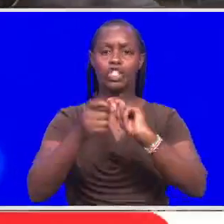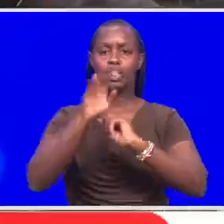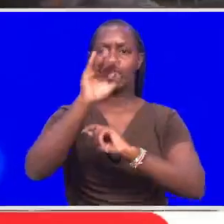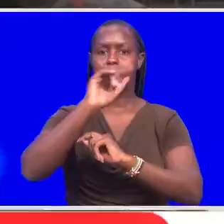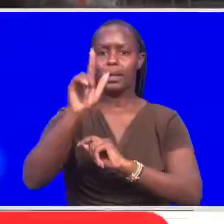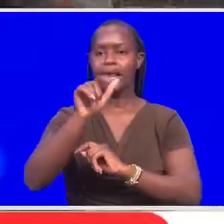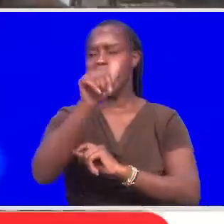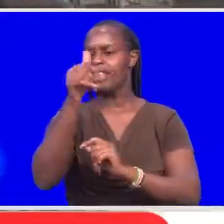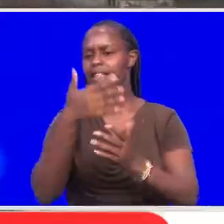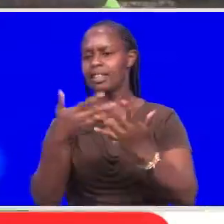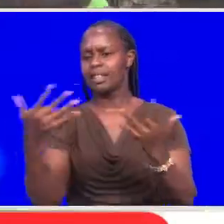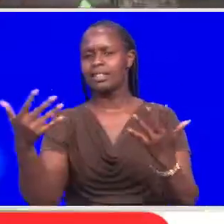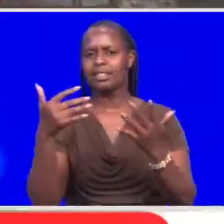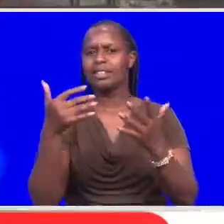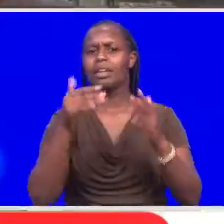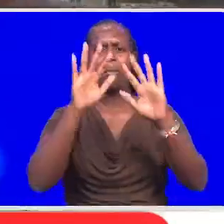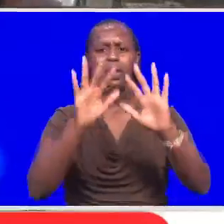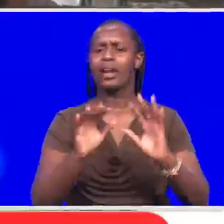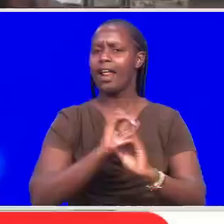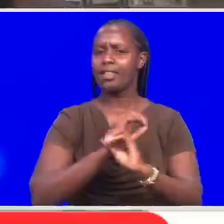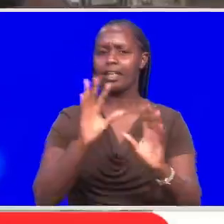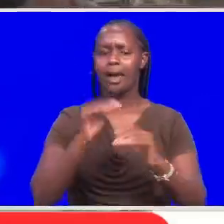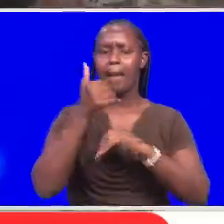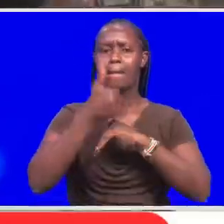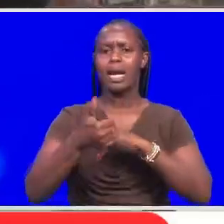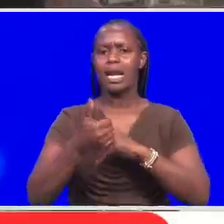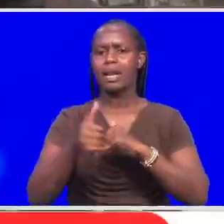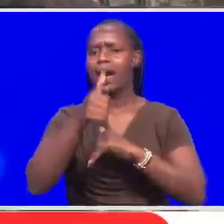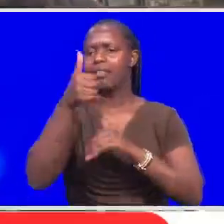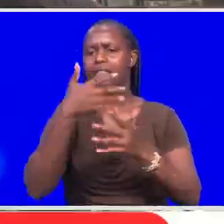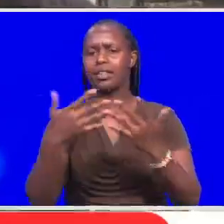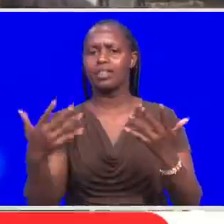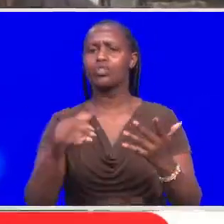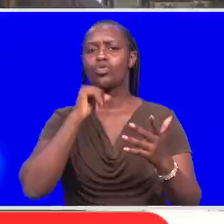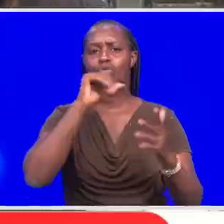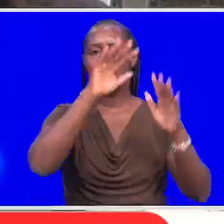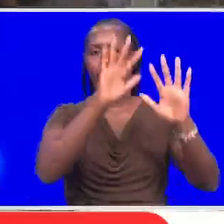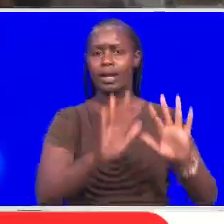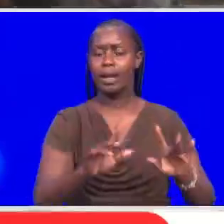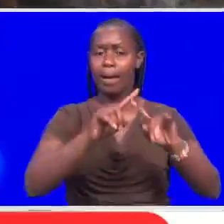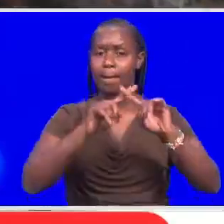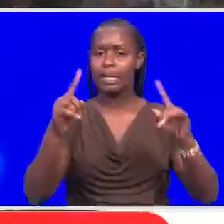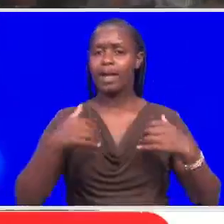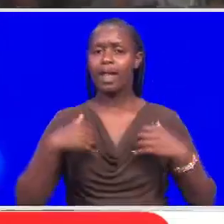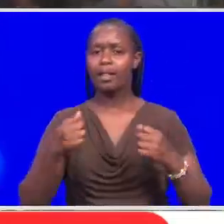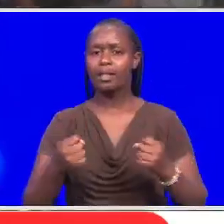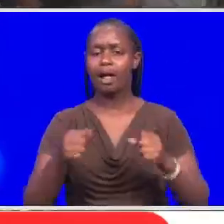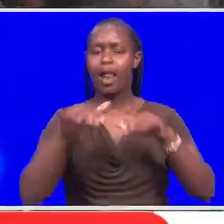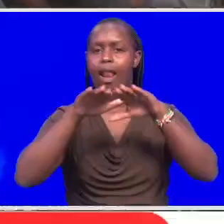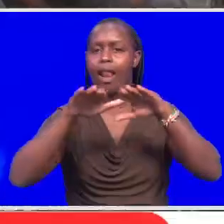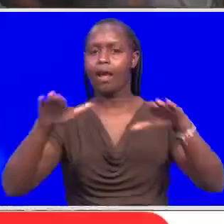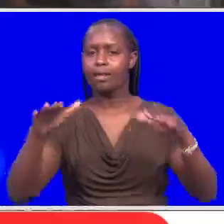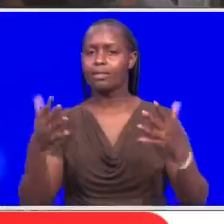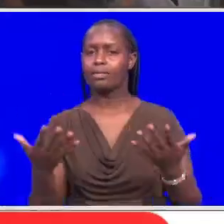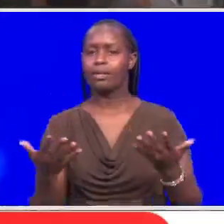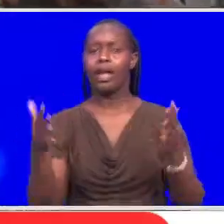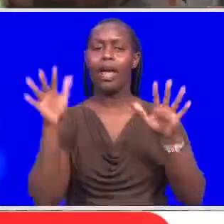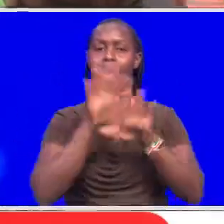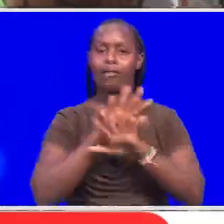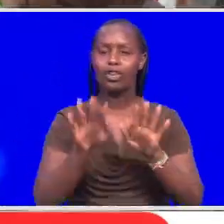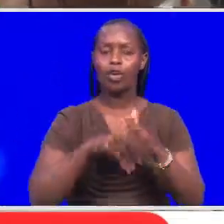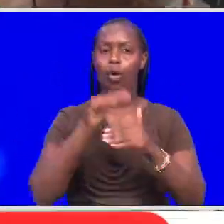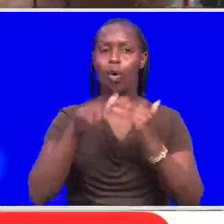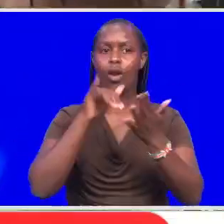are sideshows. Vitu zenye wametoa mkate, nini nini. Have you looked at the health bill? Have you looked at the land clause? Have you looked? That's